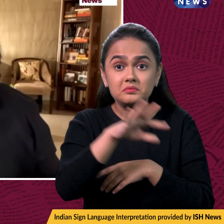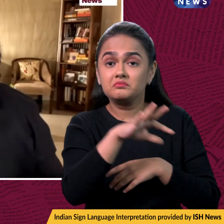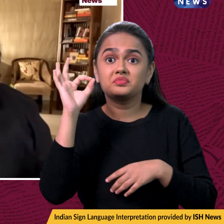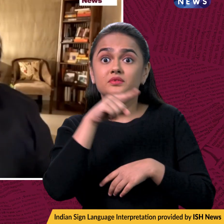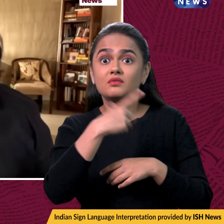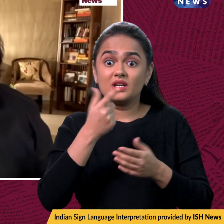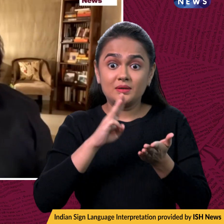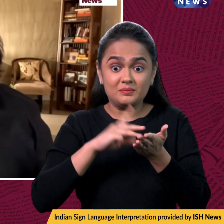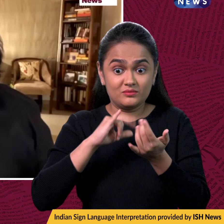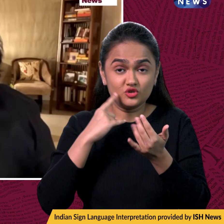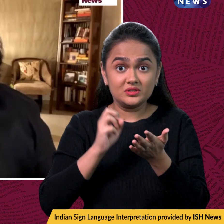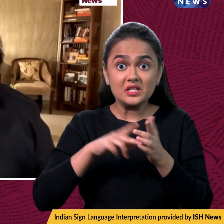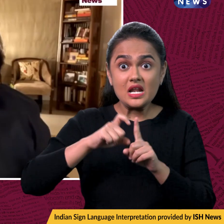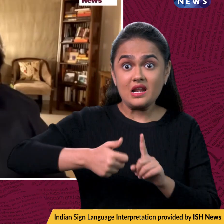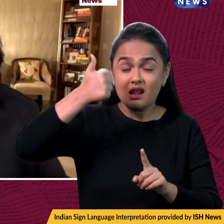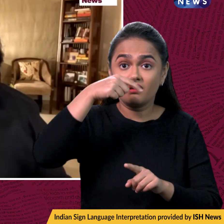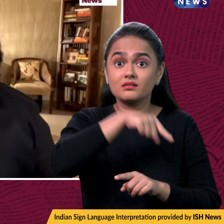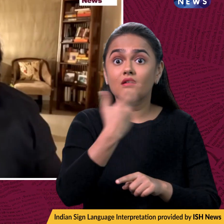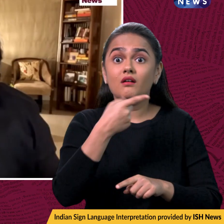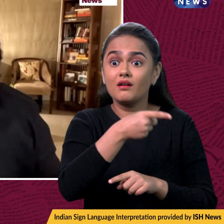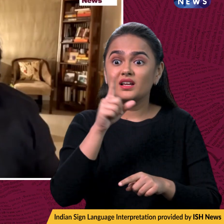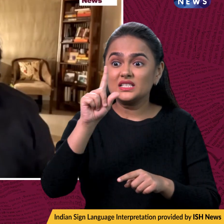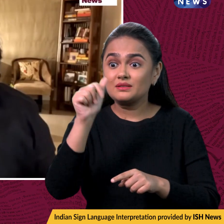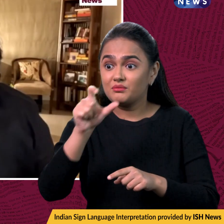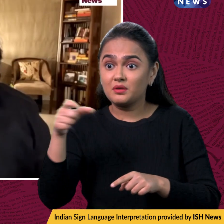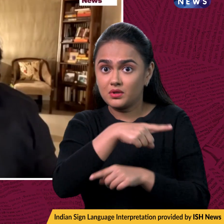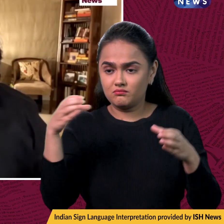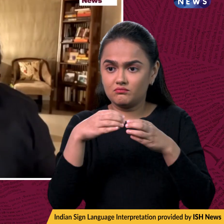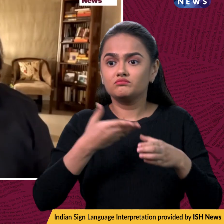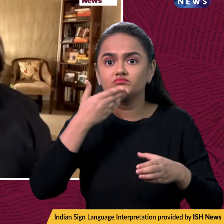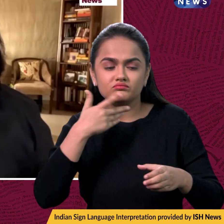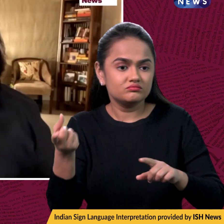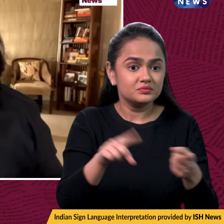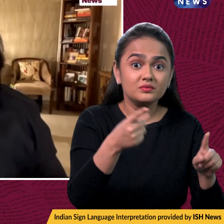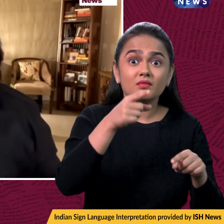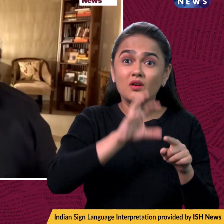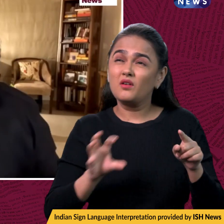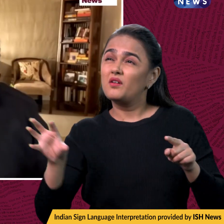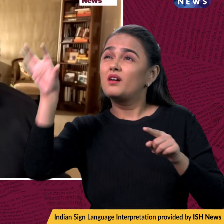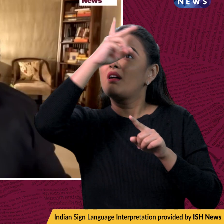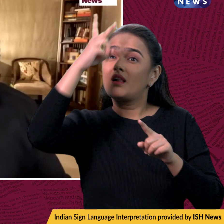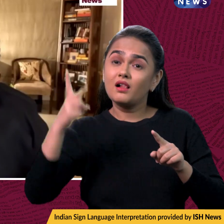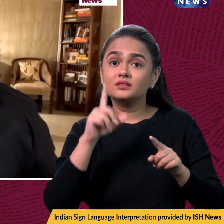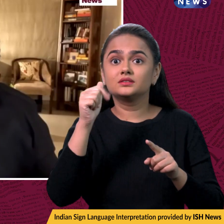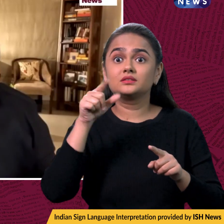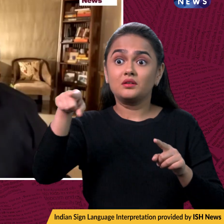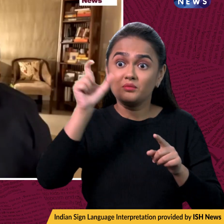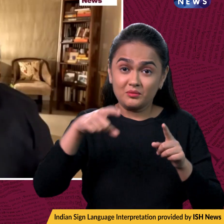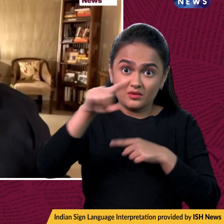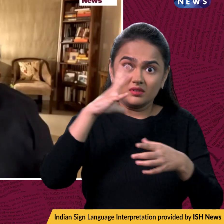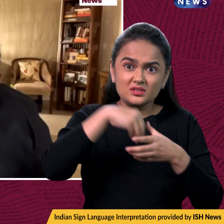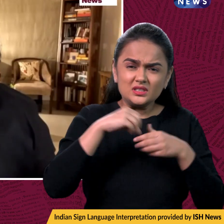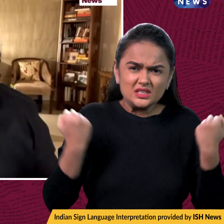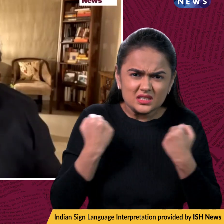she was appointed mission director at Team Kennedy, where she led a group of 16 people from several countries. The program offered students